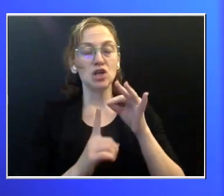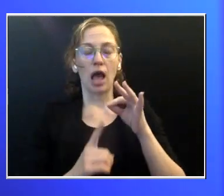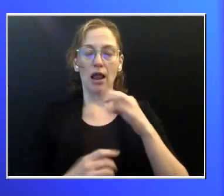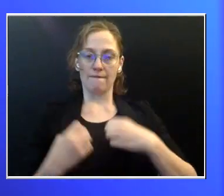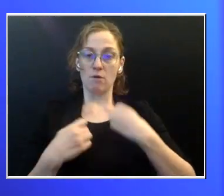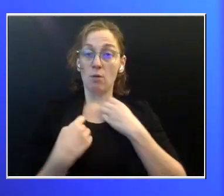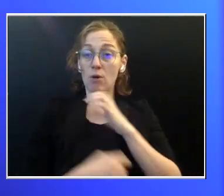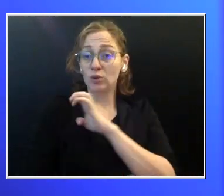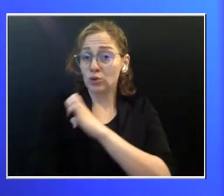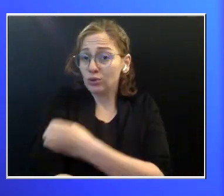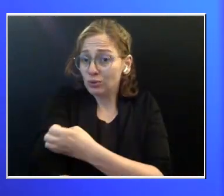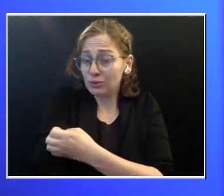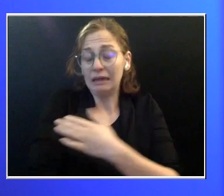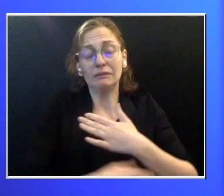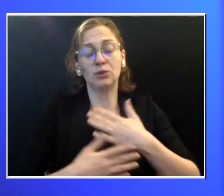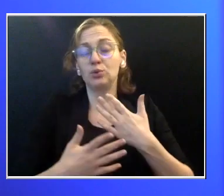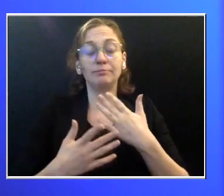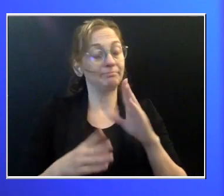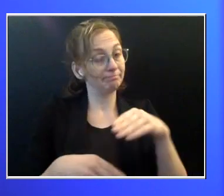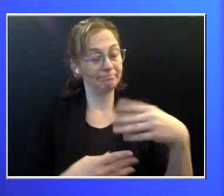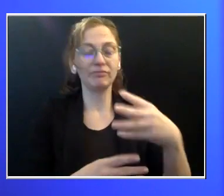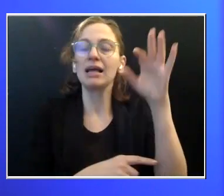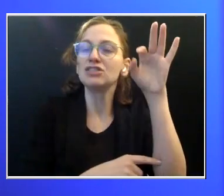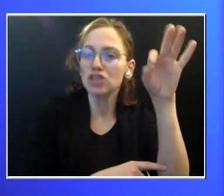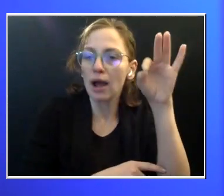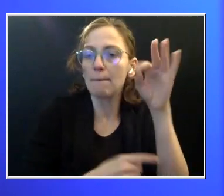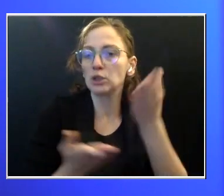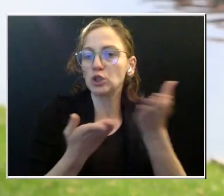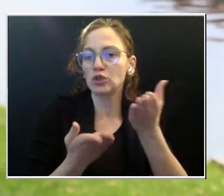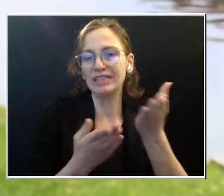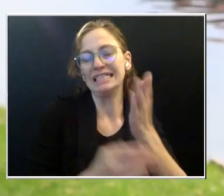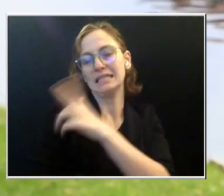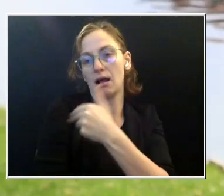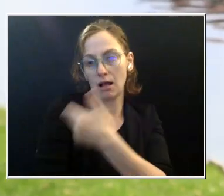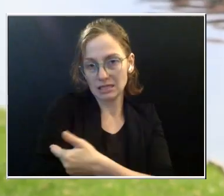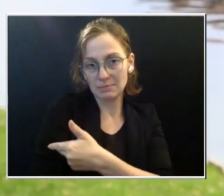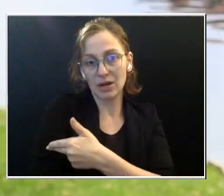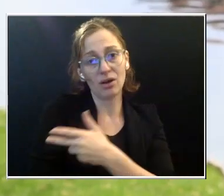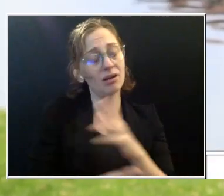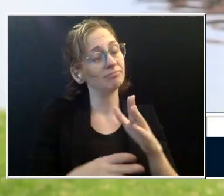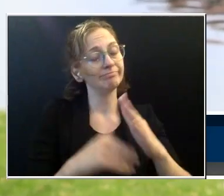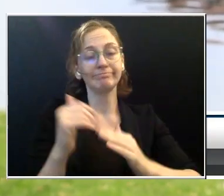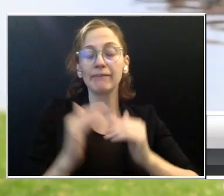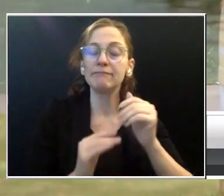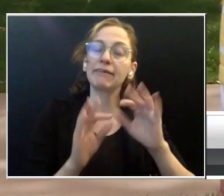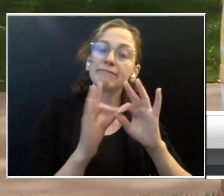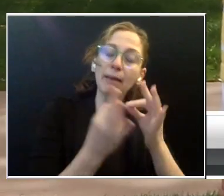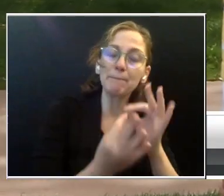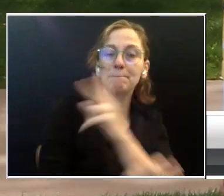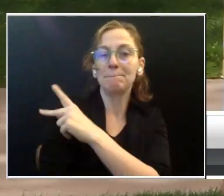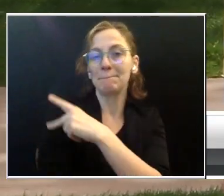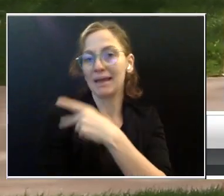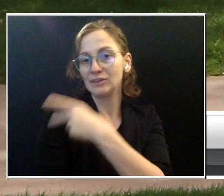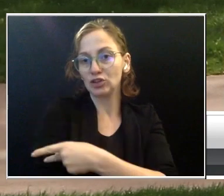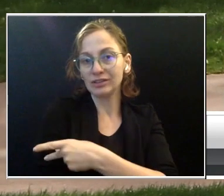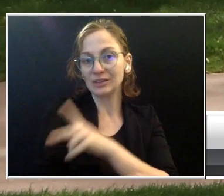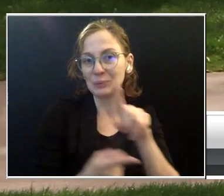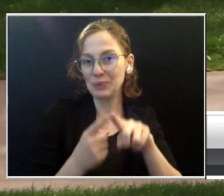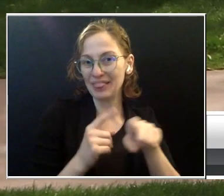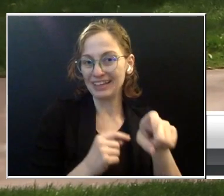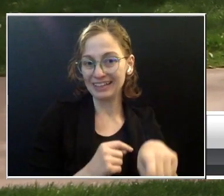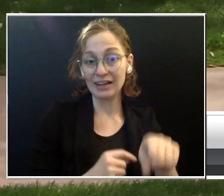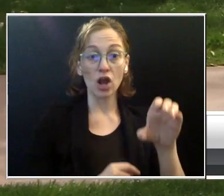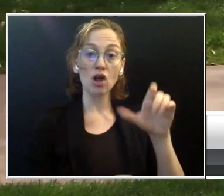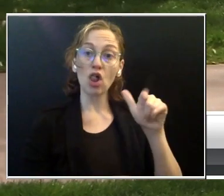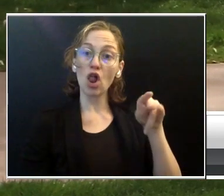bringing comfort to patients and families who desperately need it. Claudia Hubbard, she needed that strength for both her